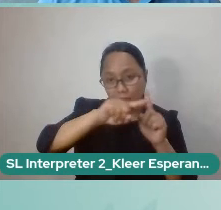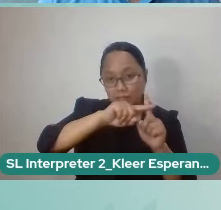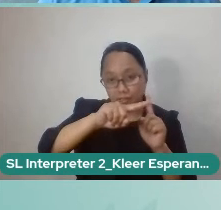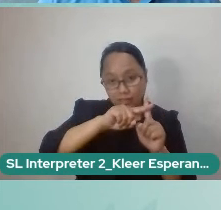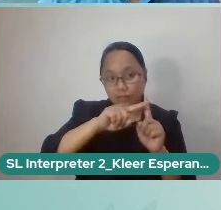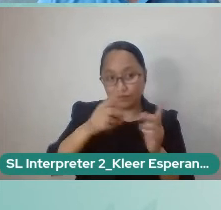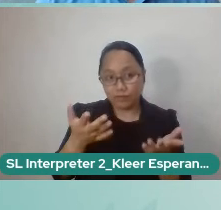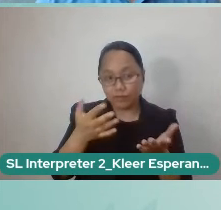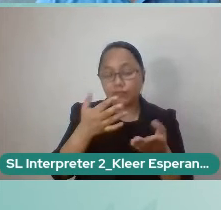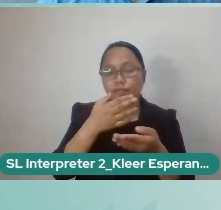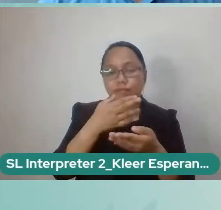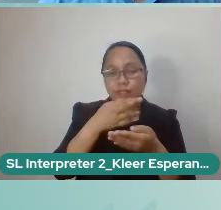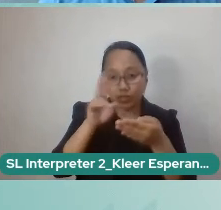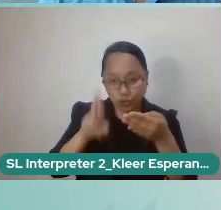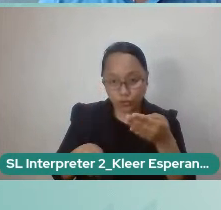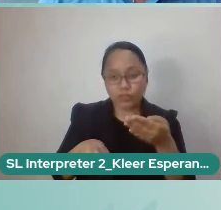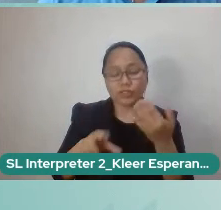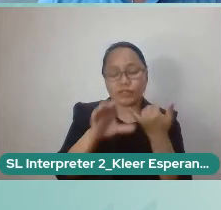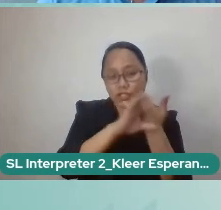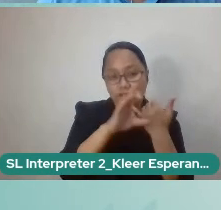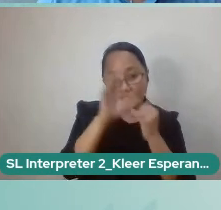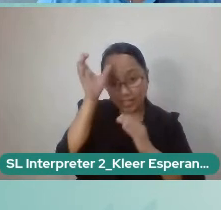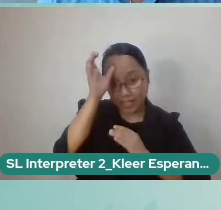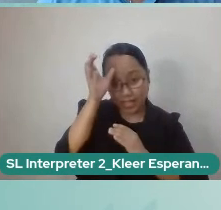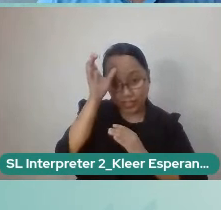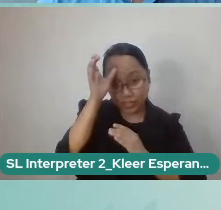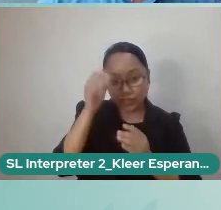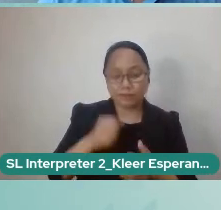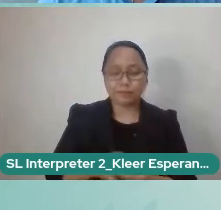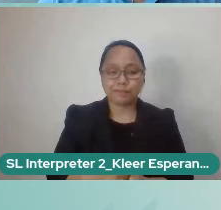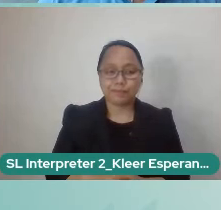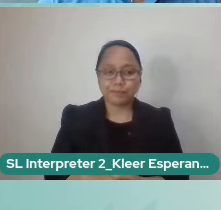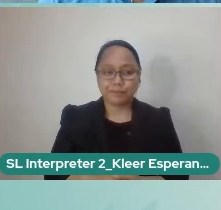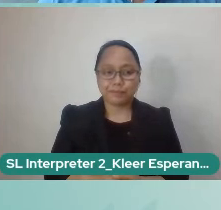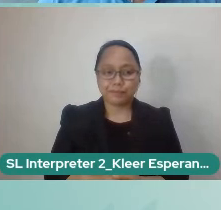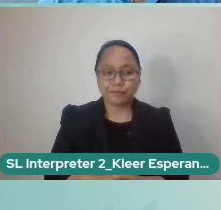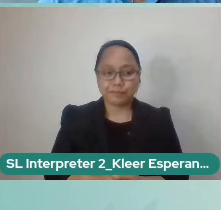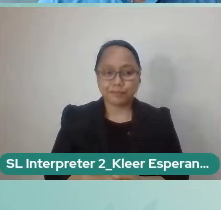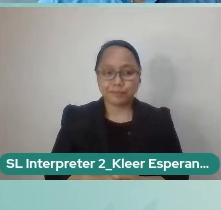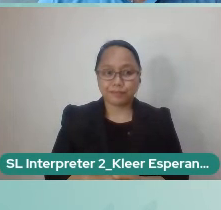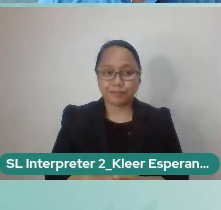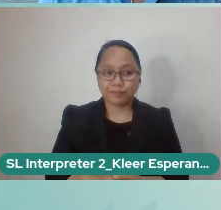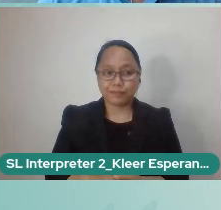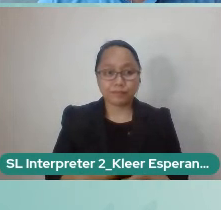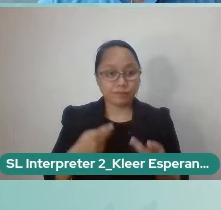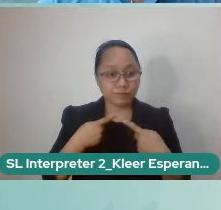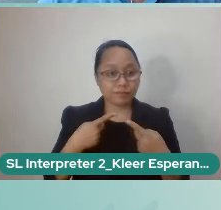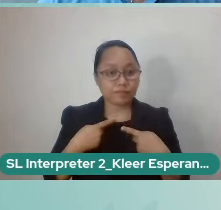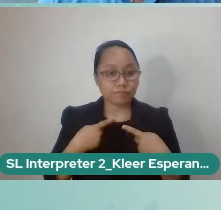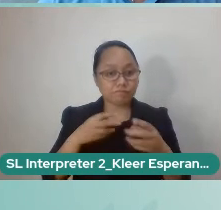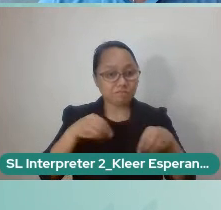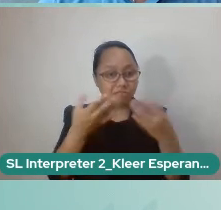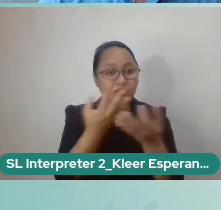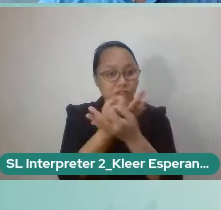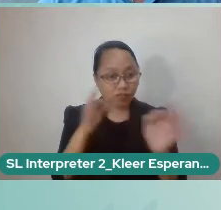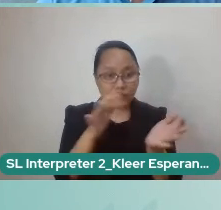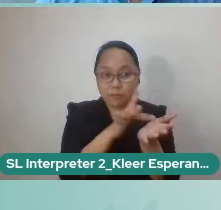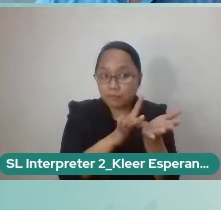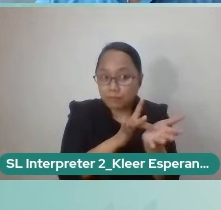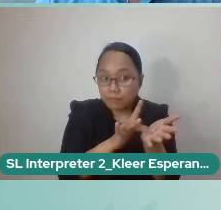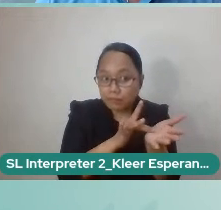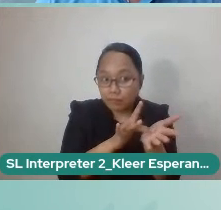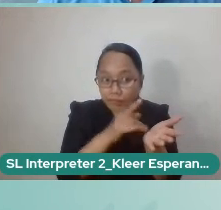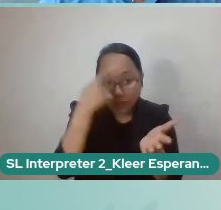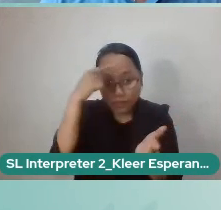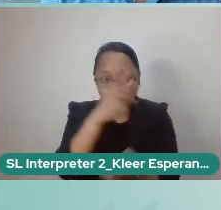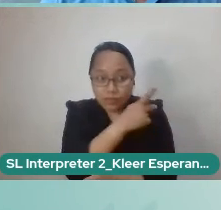Cancer and Supportive Palliative Medicine Access Program. So we're giving free medicines for our patients